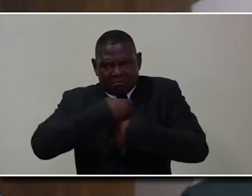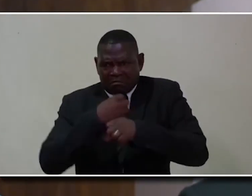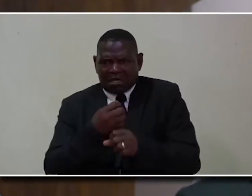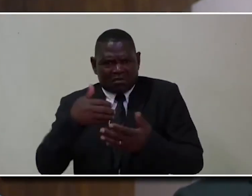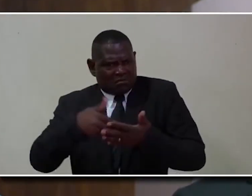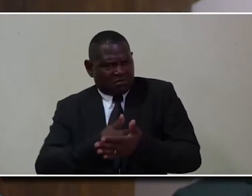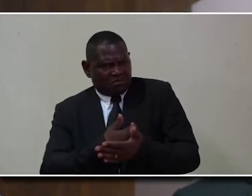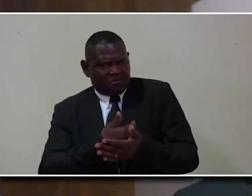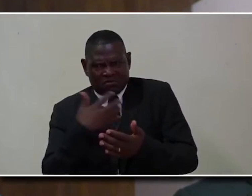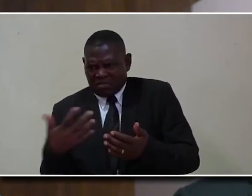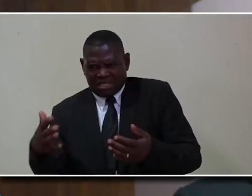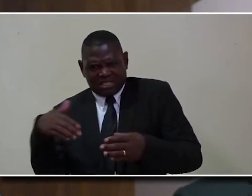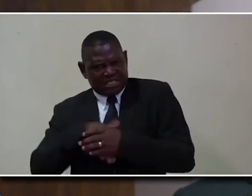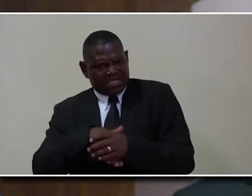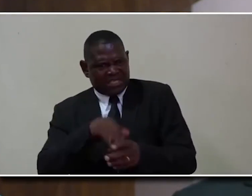that